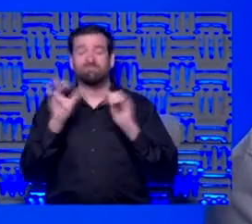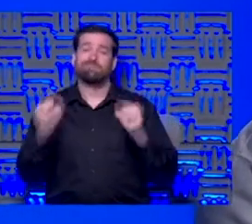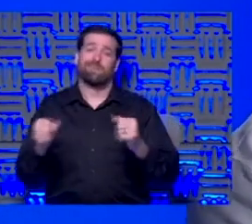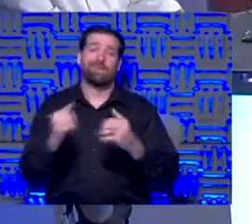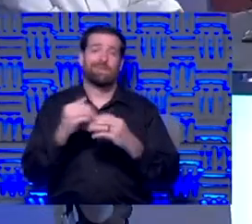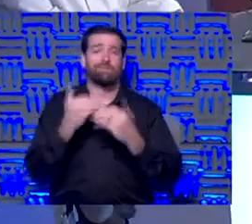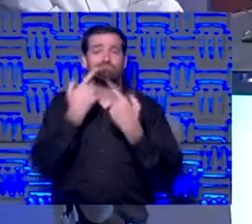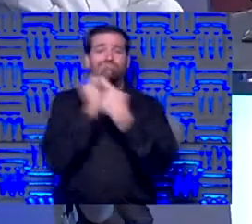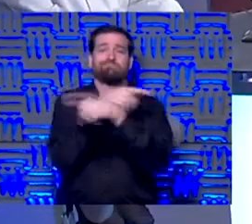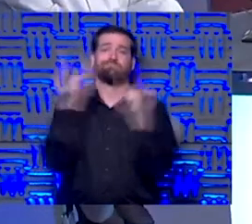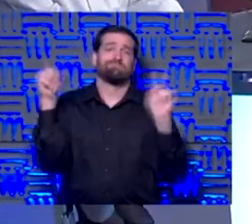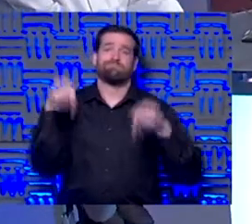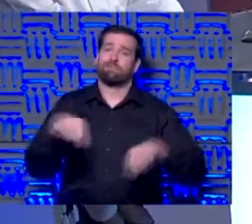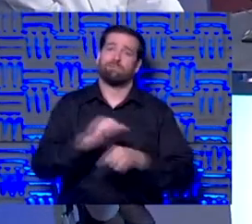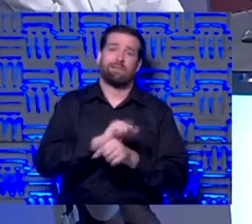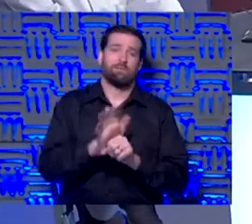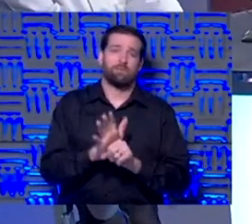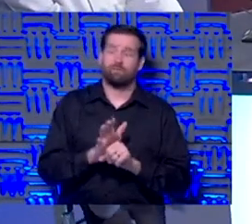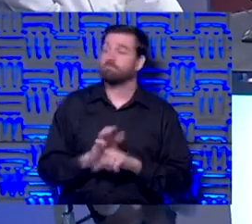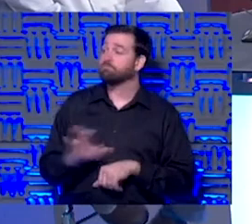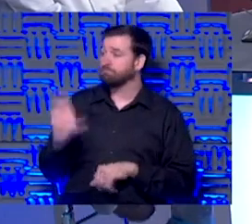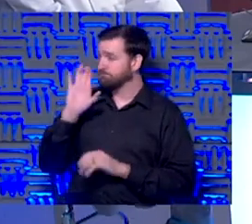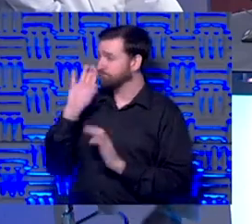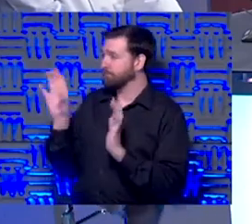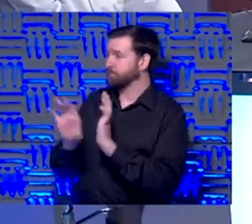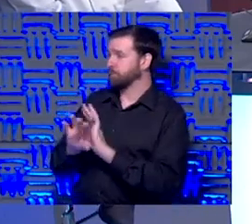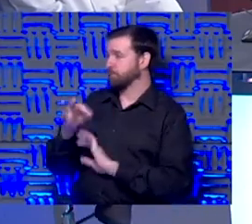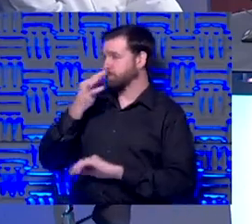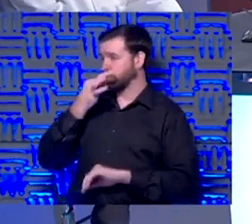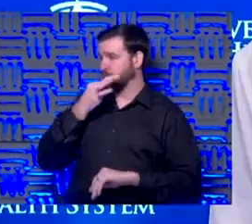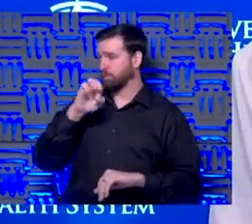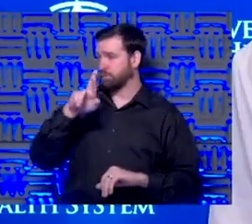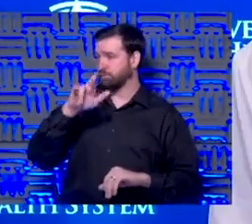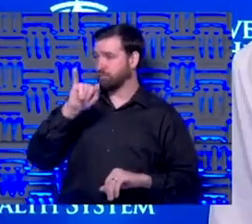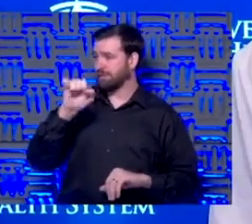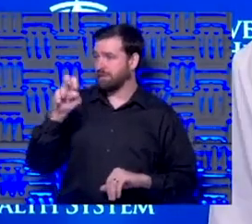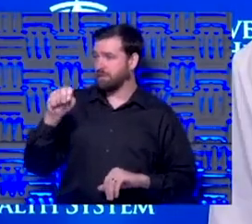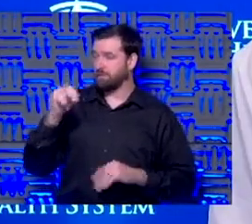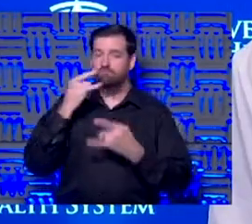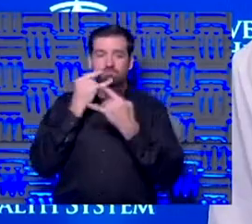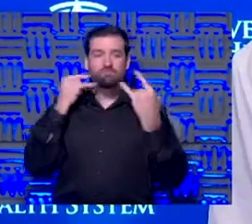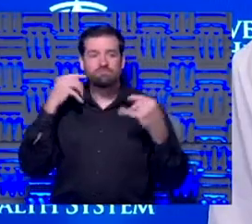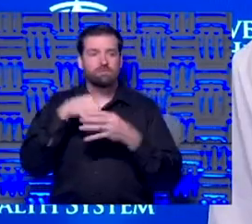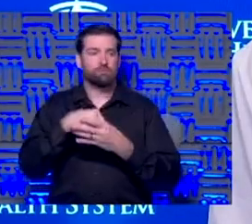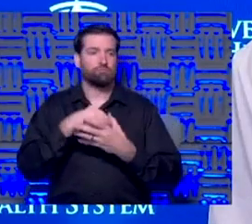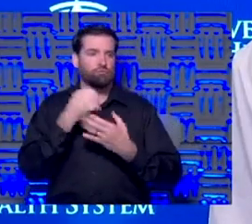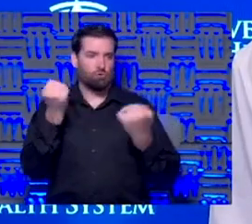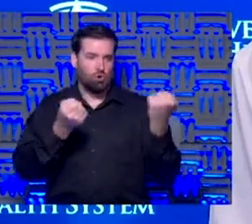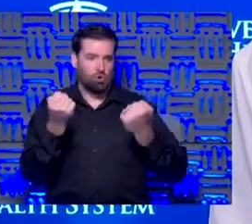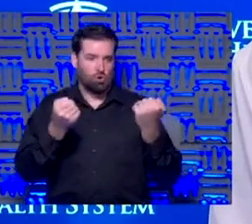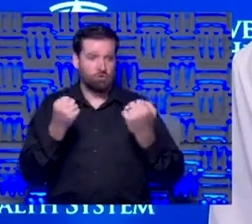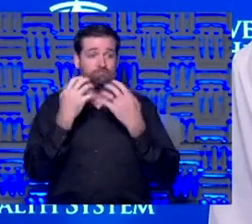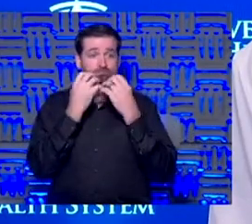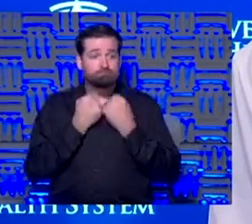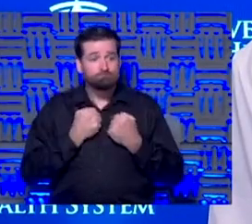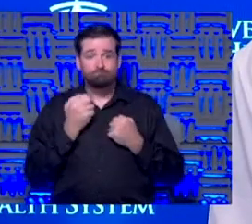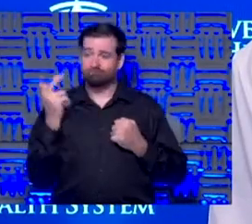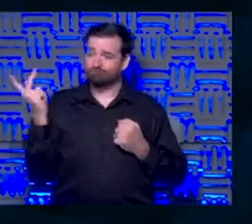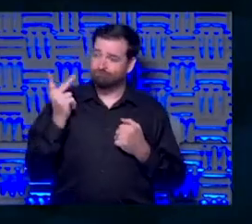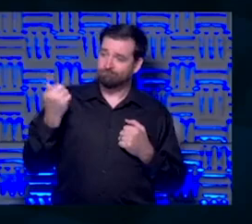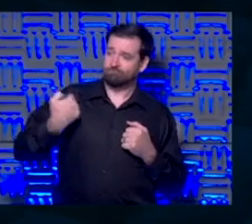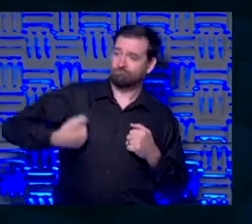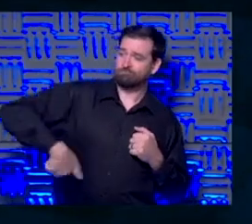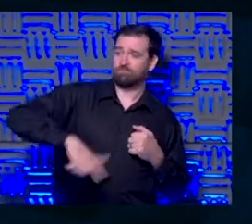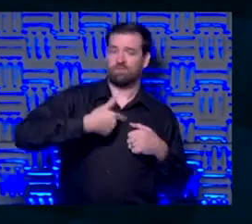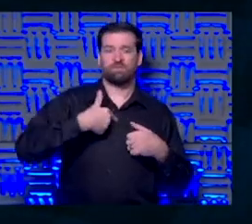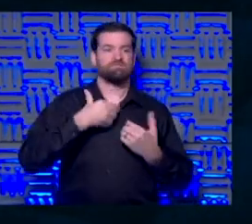pandemic. There's a picture coming up of Brian wearing his mask in the car. He cares about you and I and all of us,